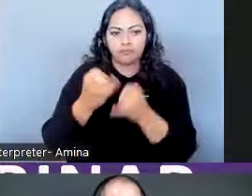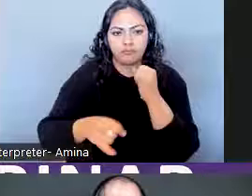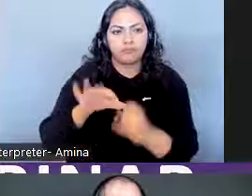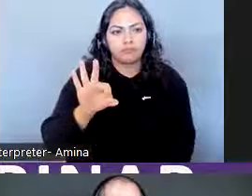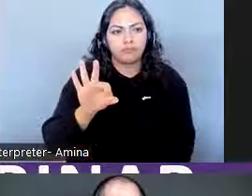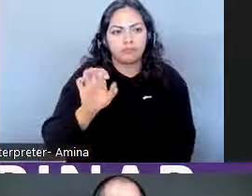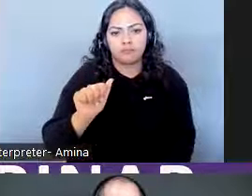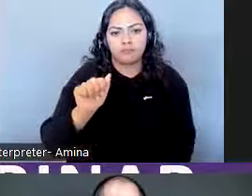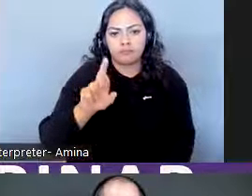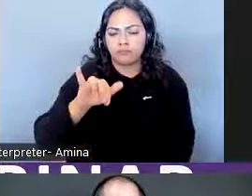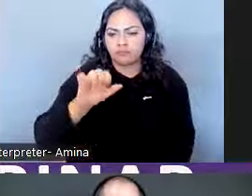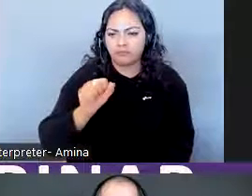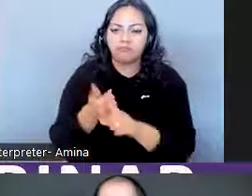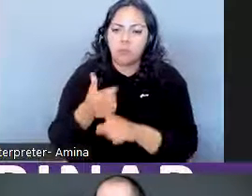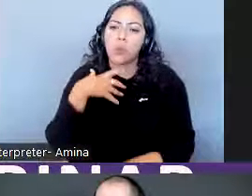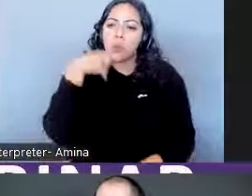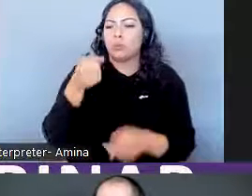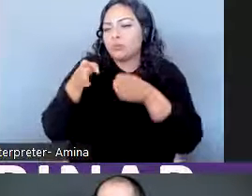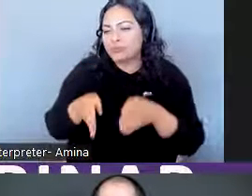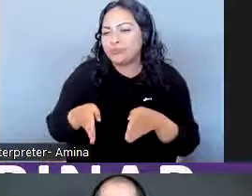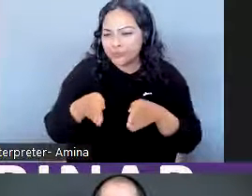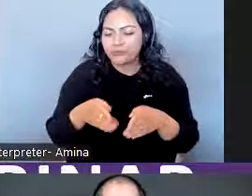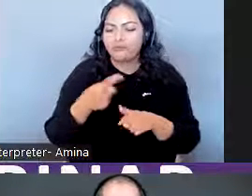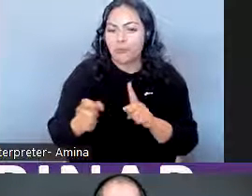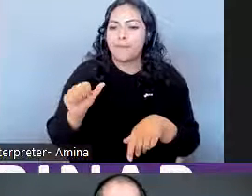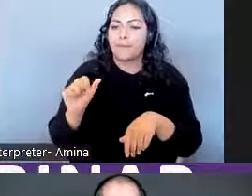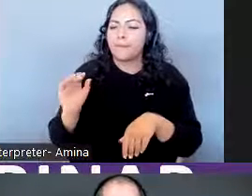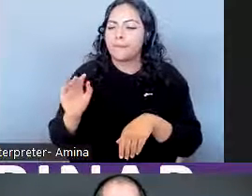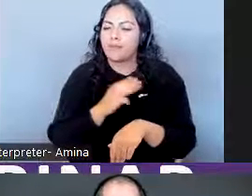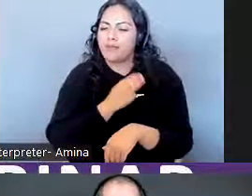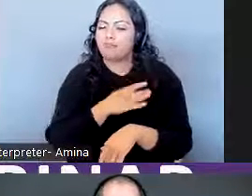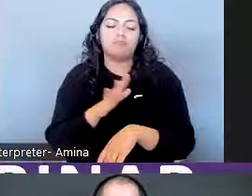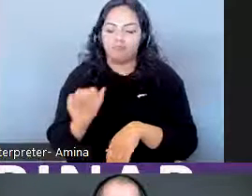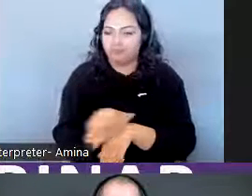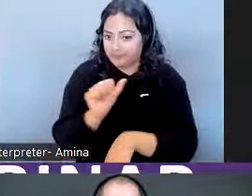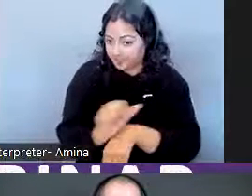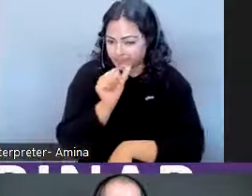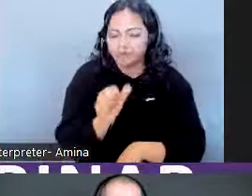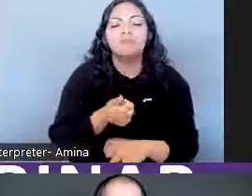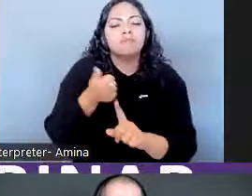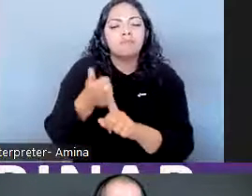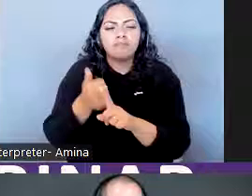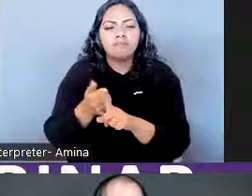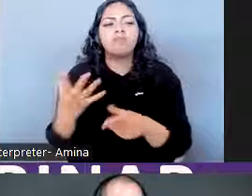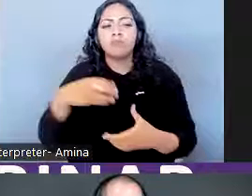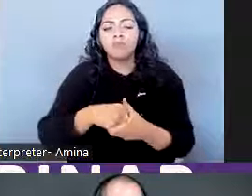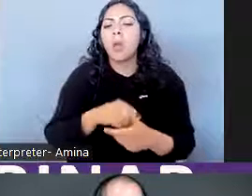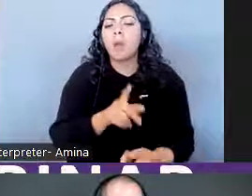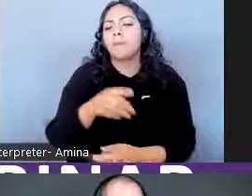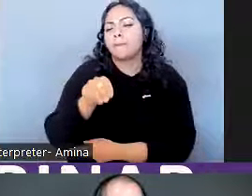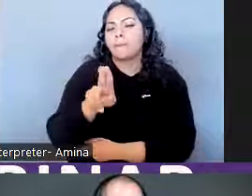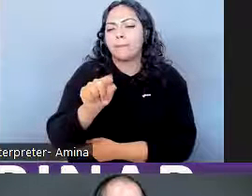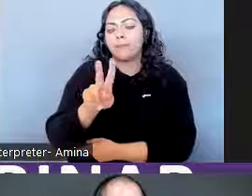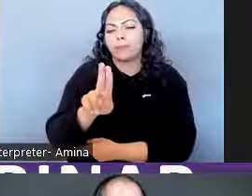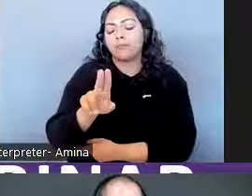adult from Alberta, and she is involved in a mutual mentoring program.